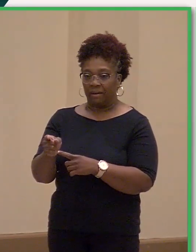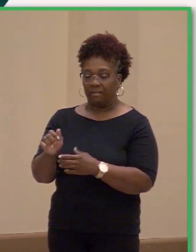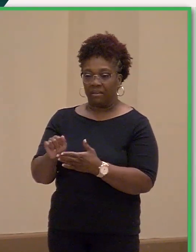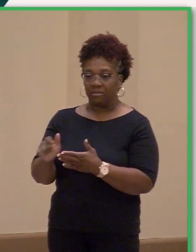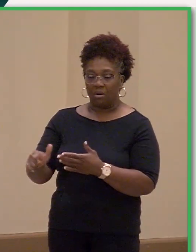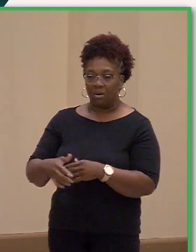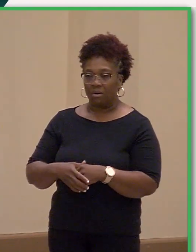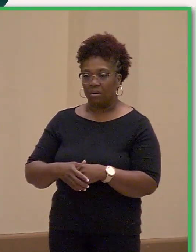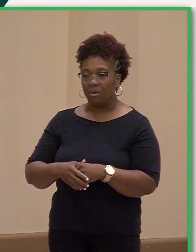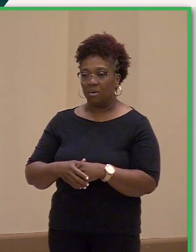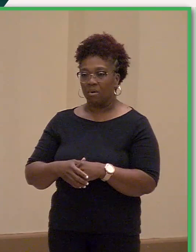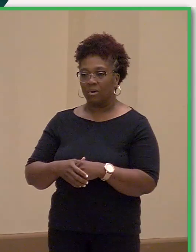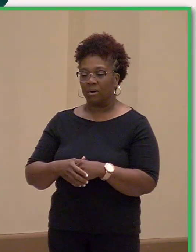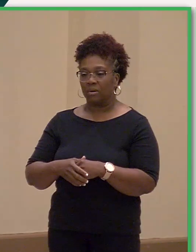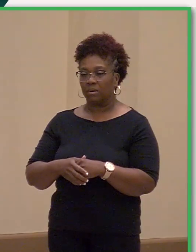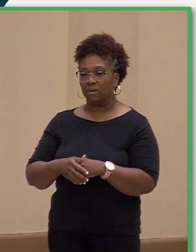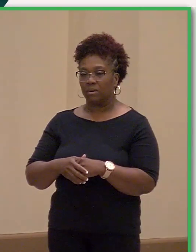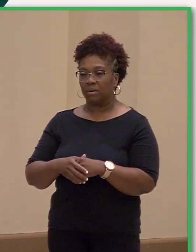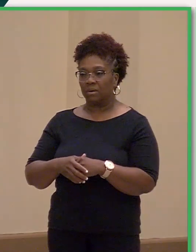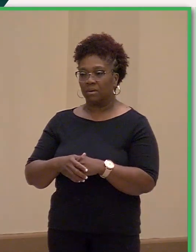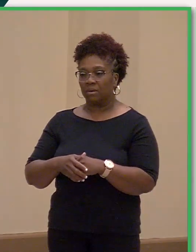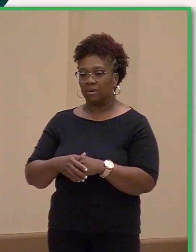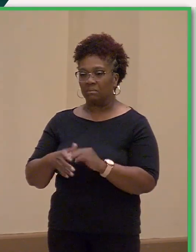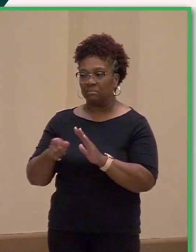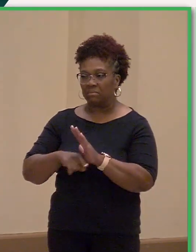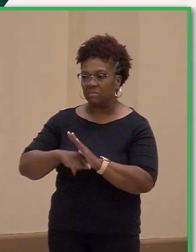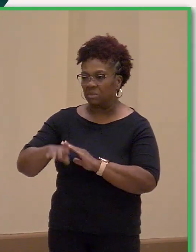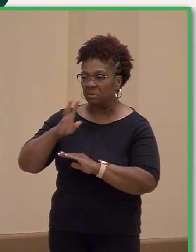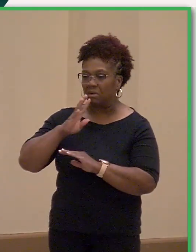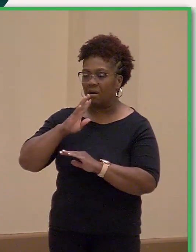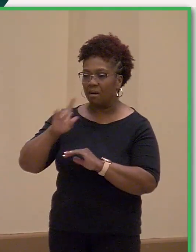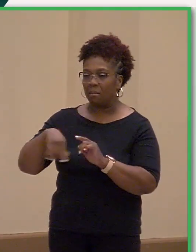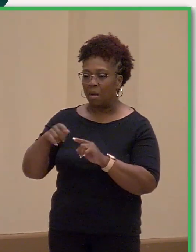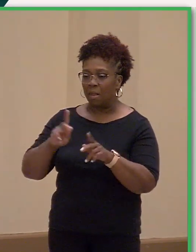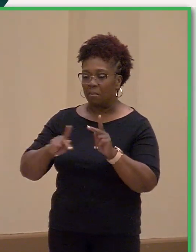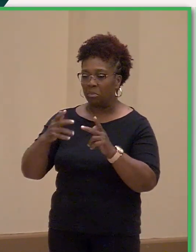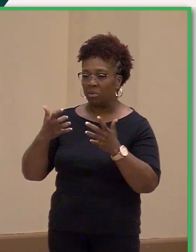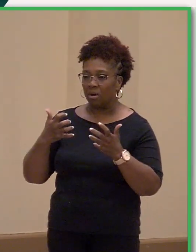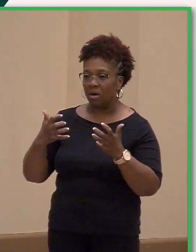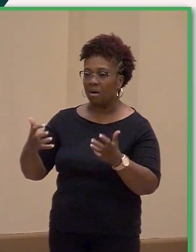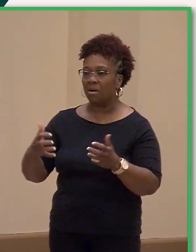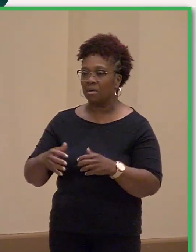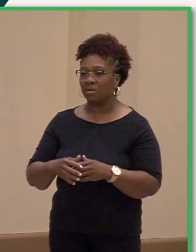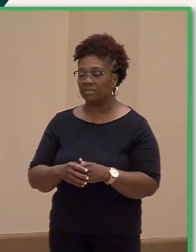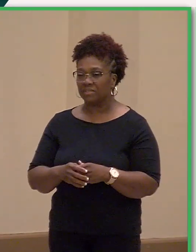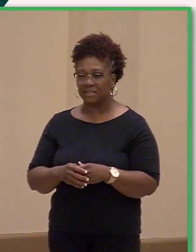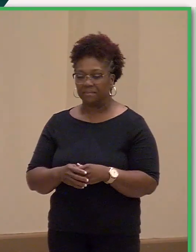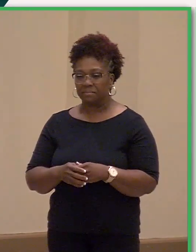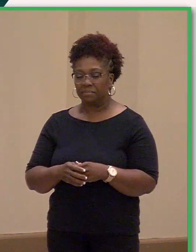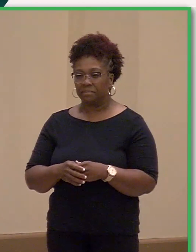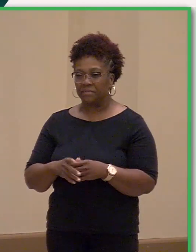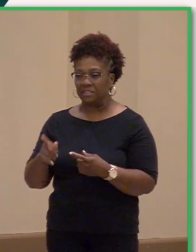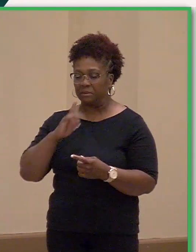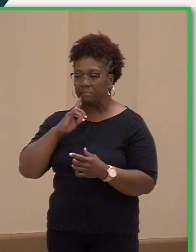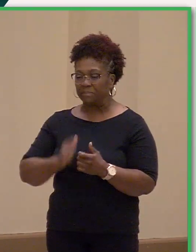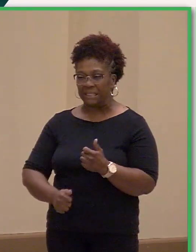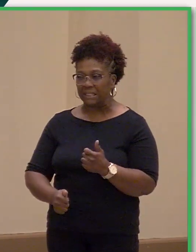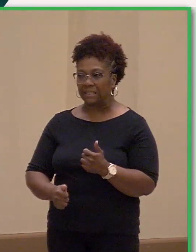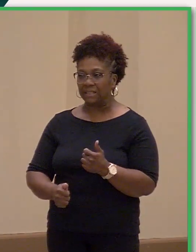talk about the people that are in the audience, or he just had an air of just